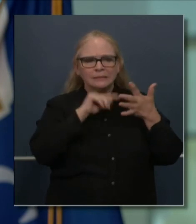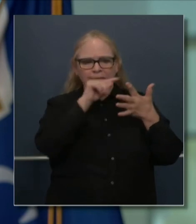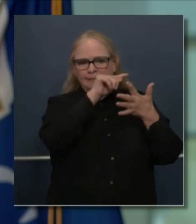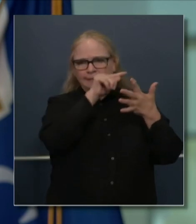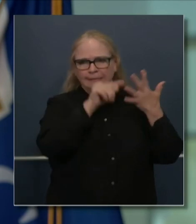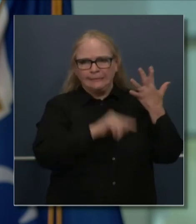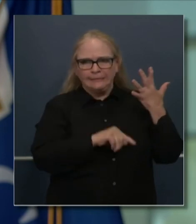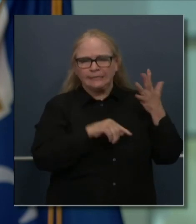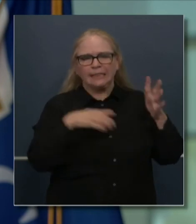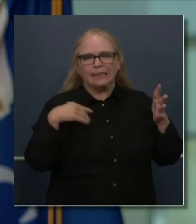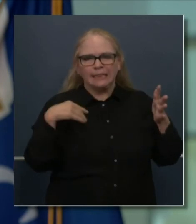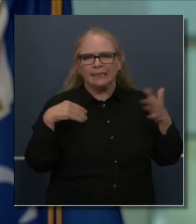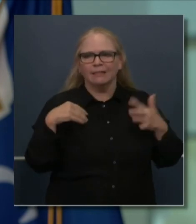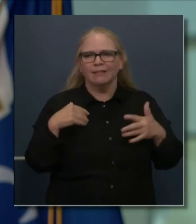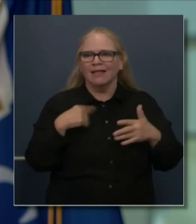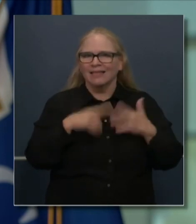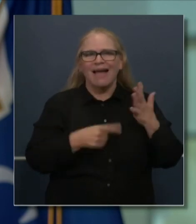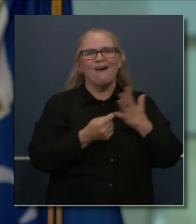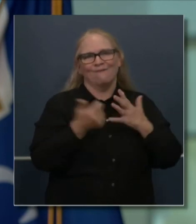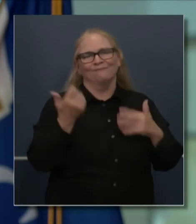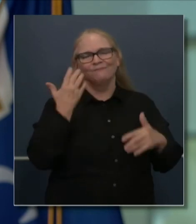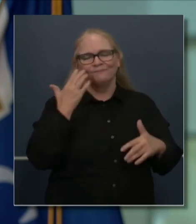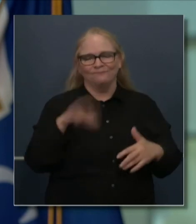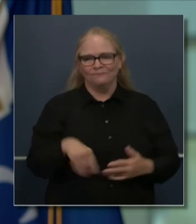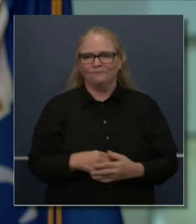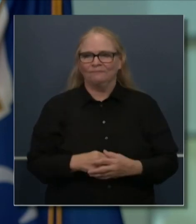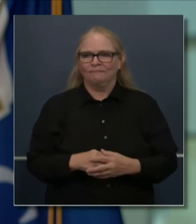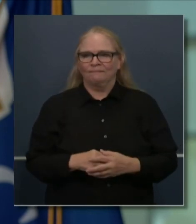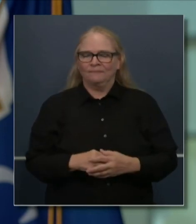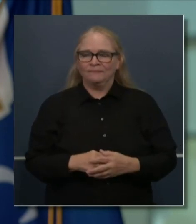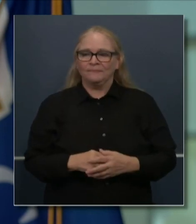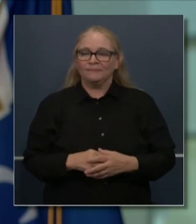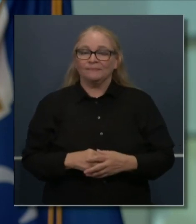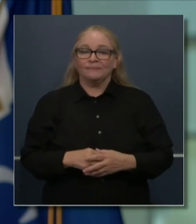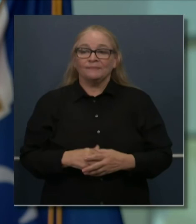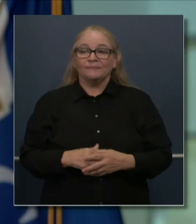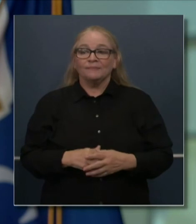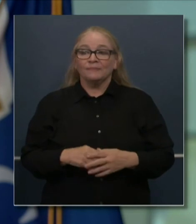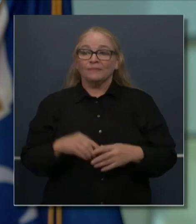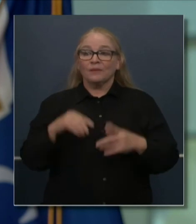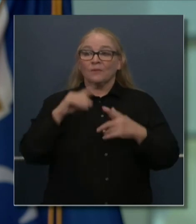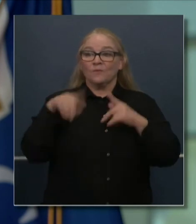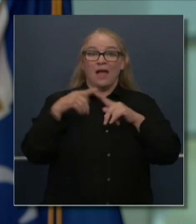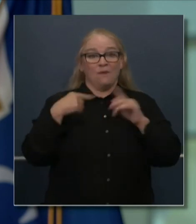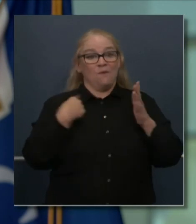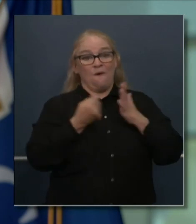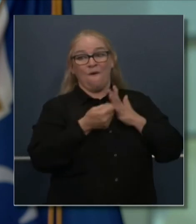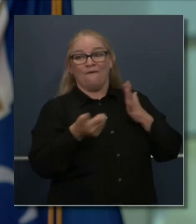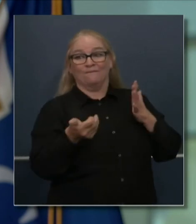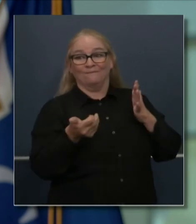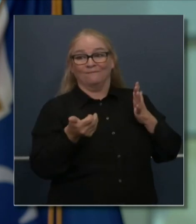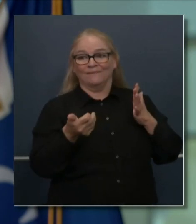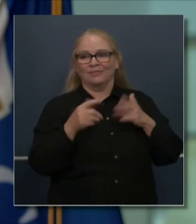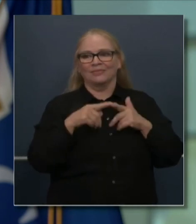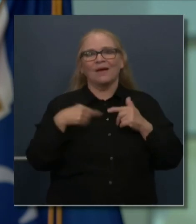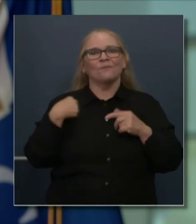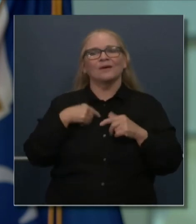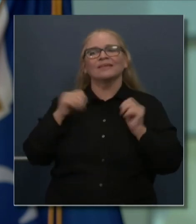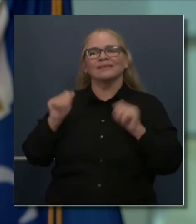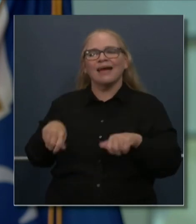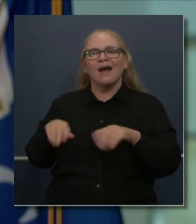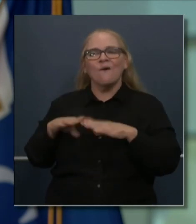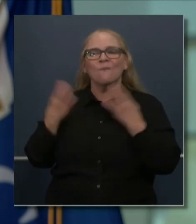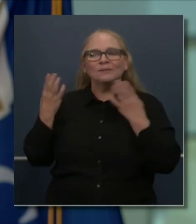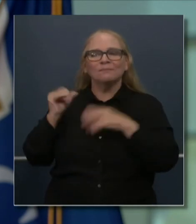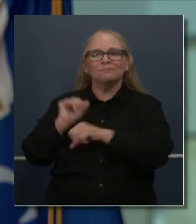also telling us that businesses can't open up when the region is confirmed off the list because the state hasn't released new guidance. So